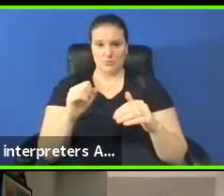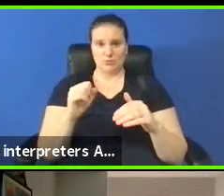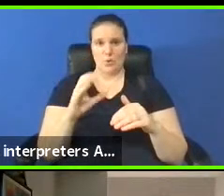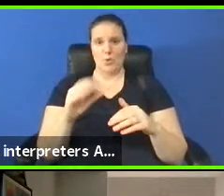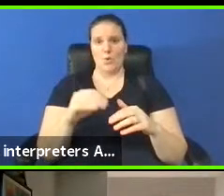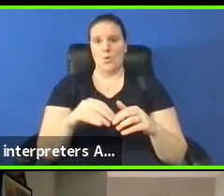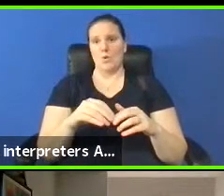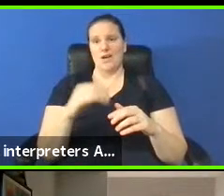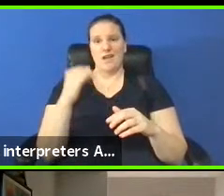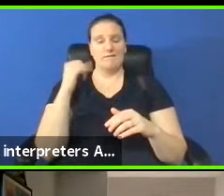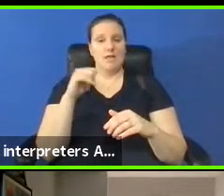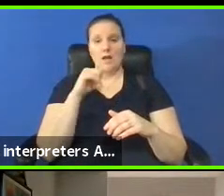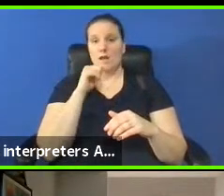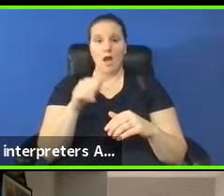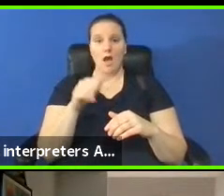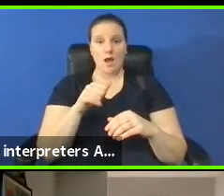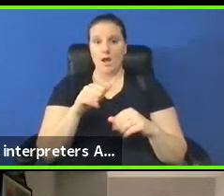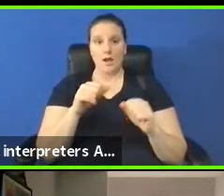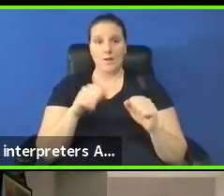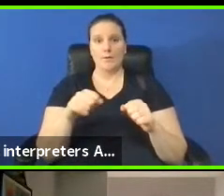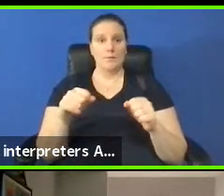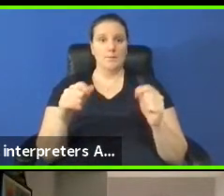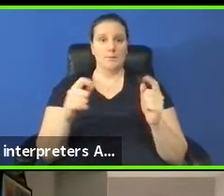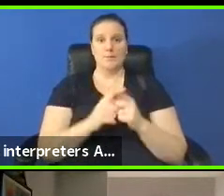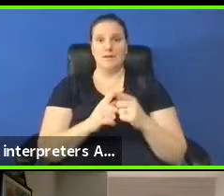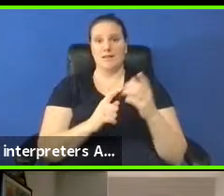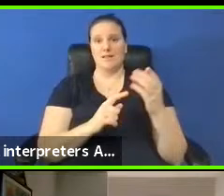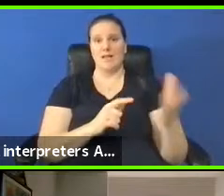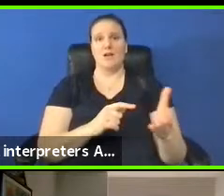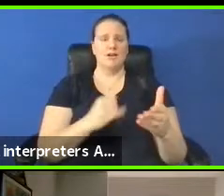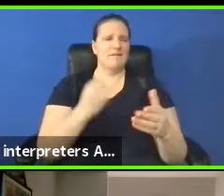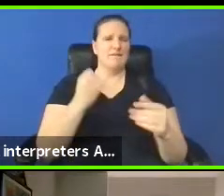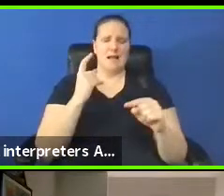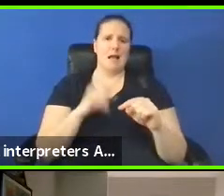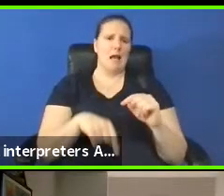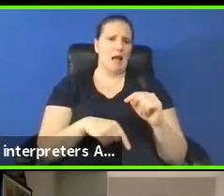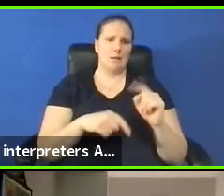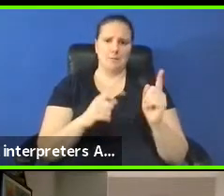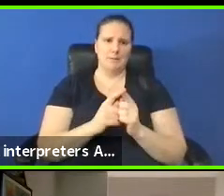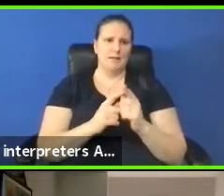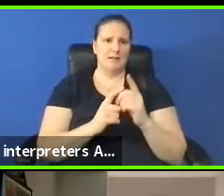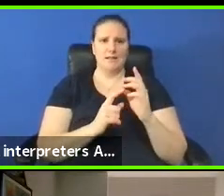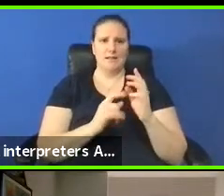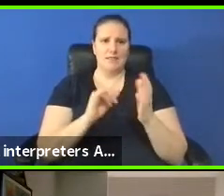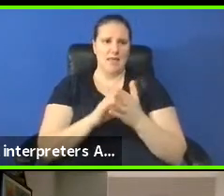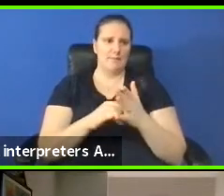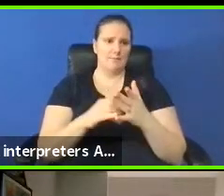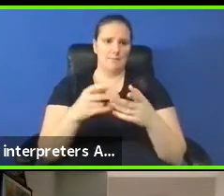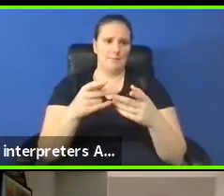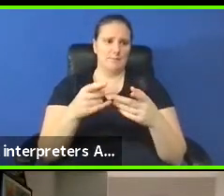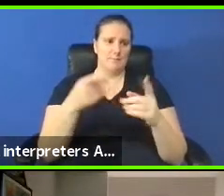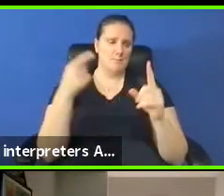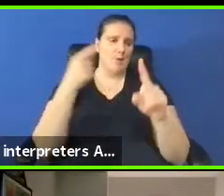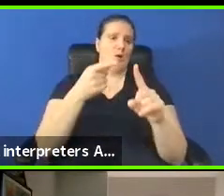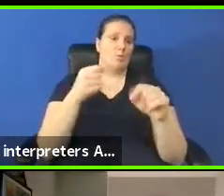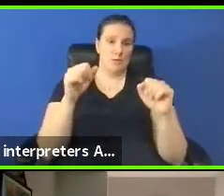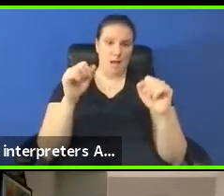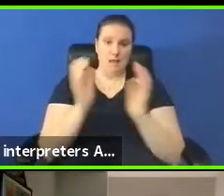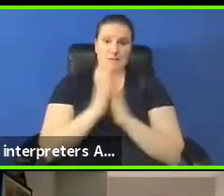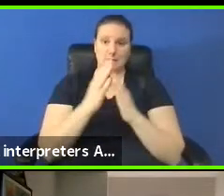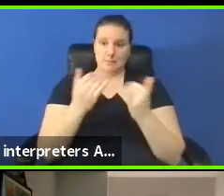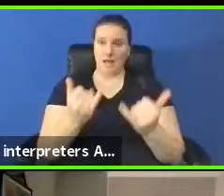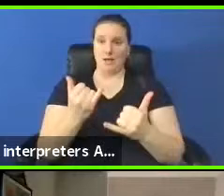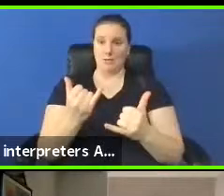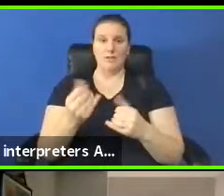that if they are not going to be able to meet their, like if they couldn't possibly meet that mark, that we're asking them to now, to give